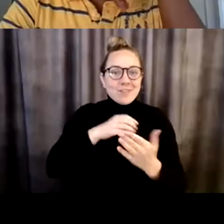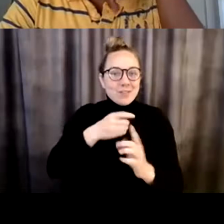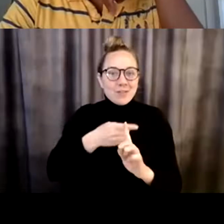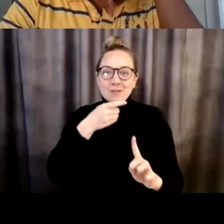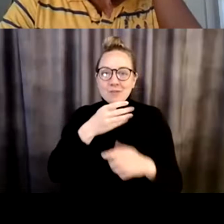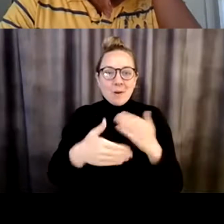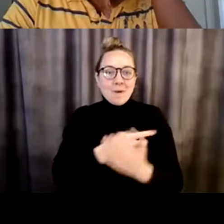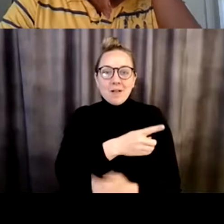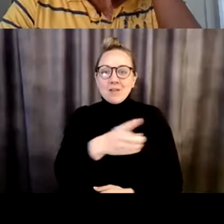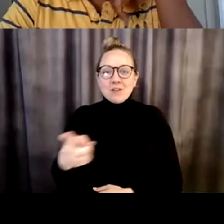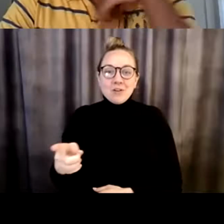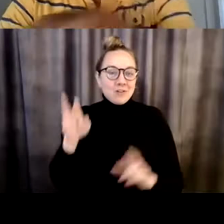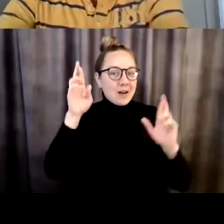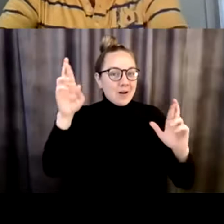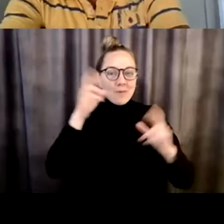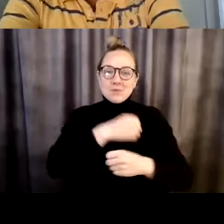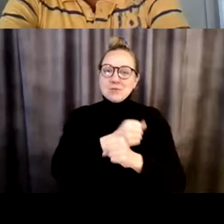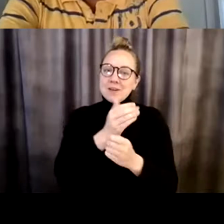some important connections.